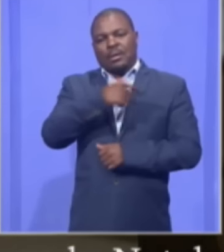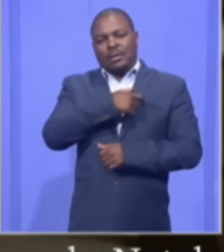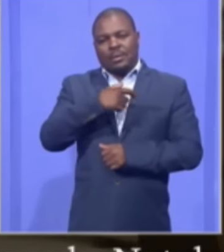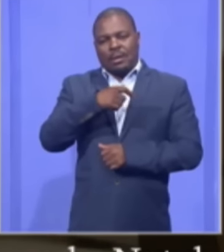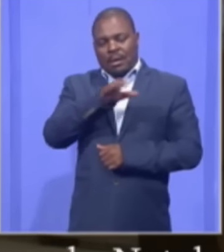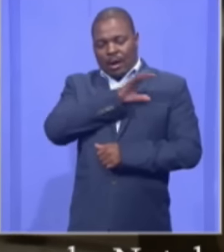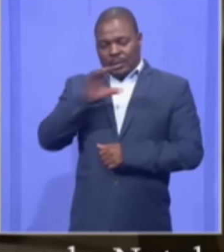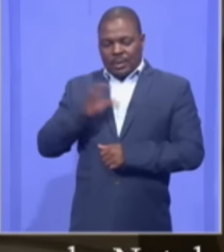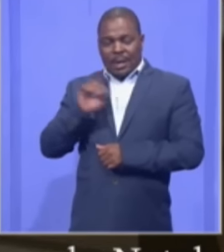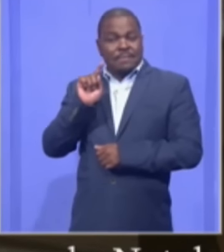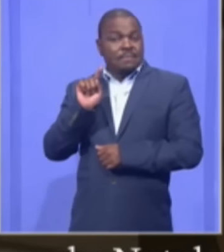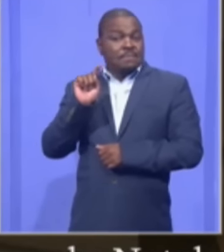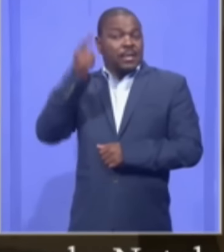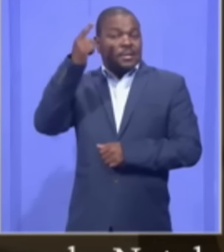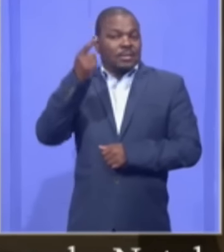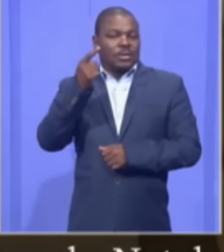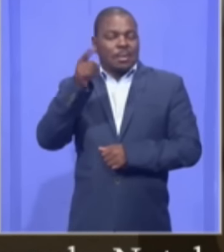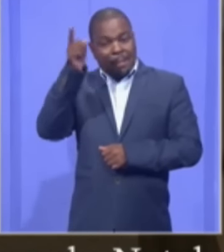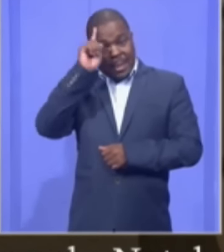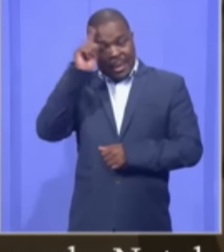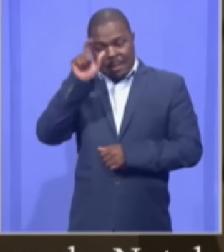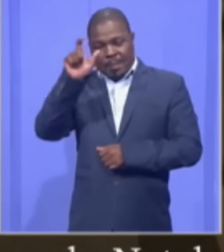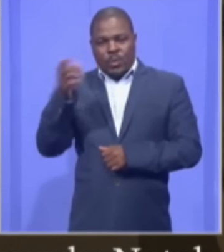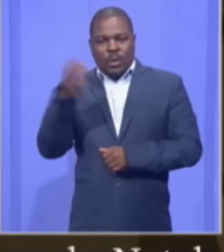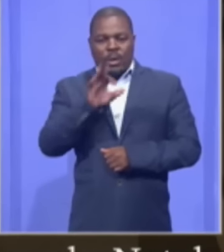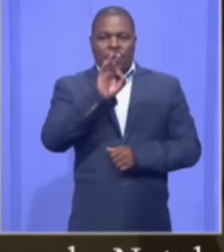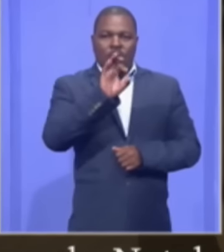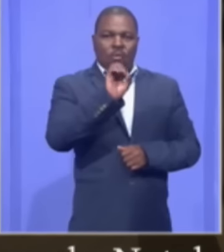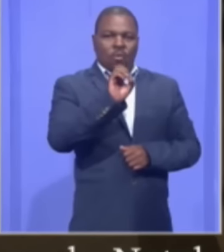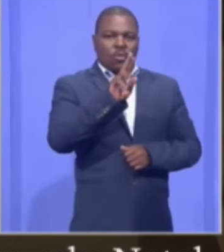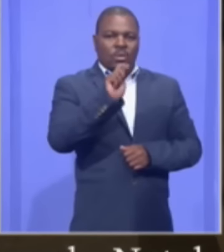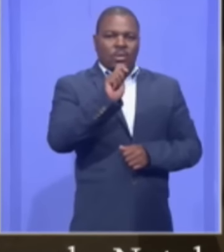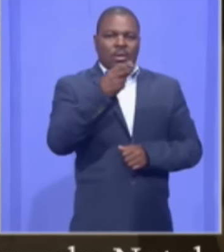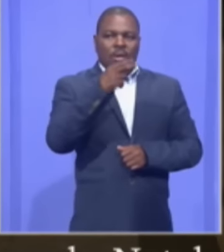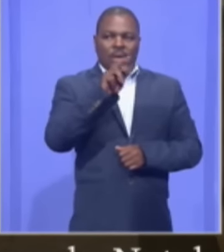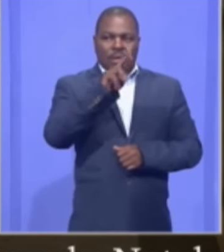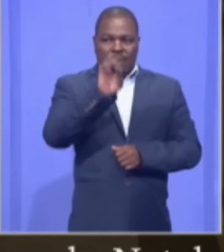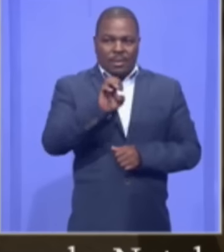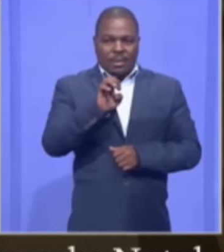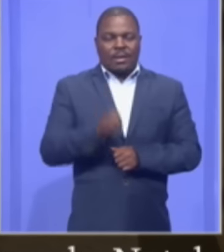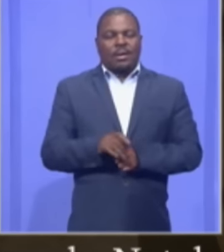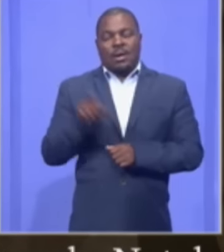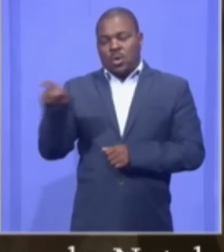e motsho University ya Fort Hare Eastern Cape. Tibello ke hore Bengu a phomotswe